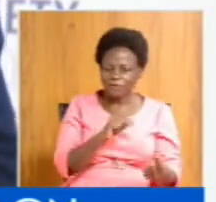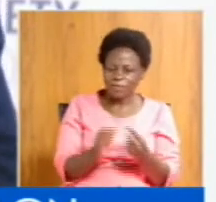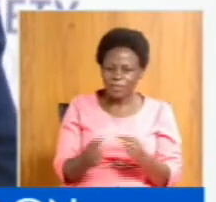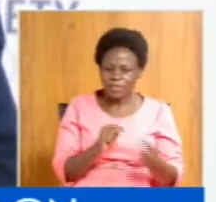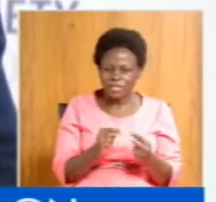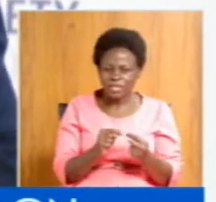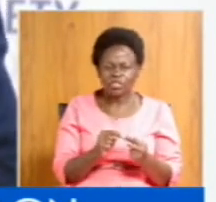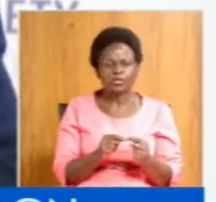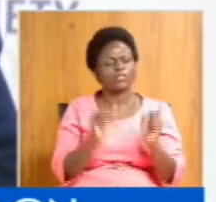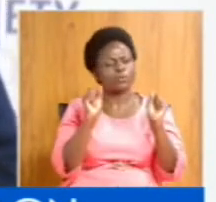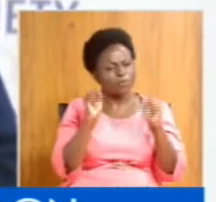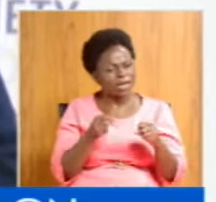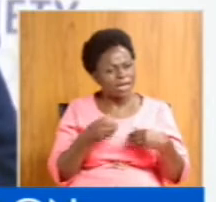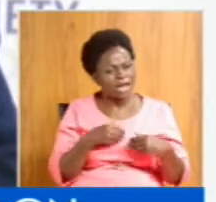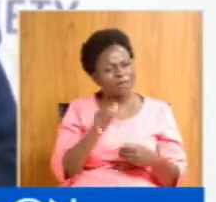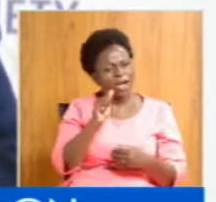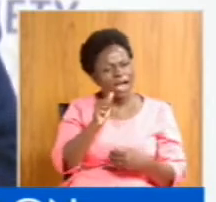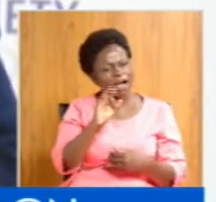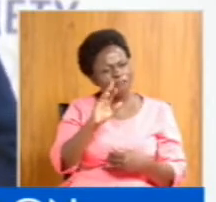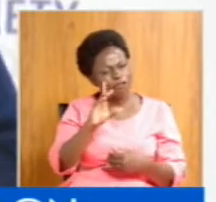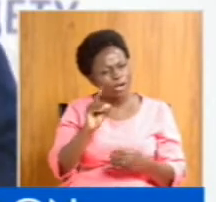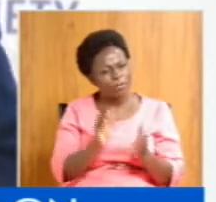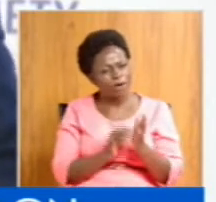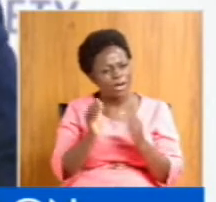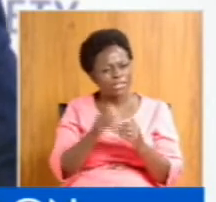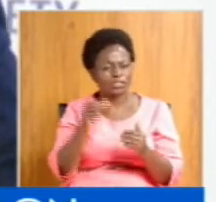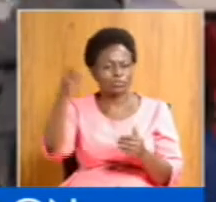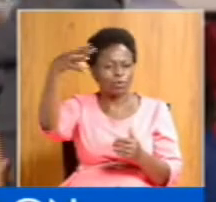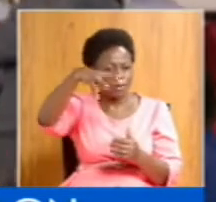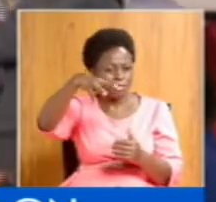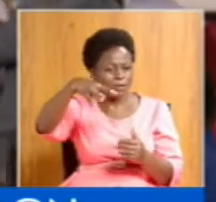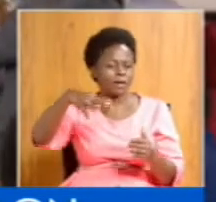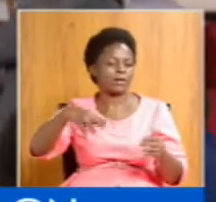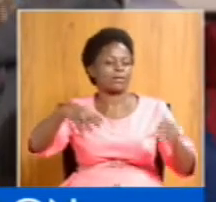affordable access to electricity. A round of applause to him.